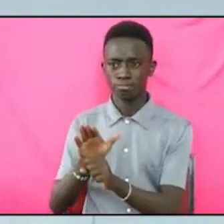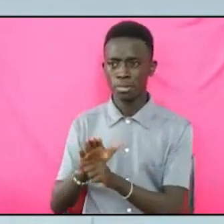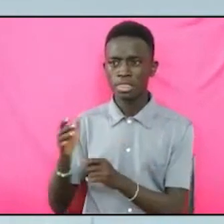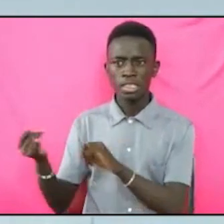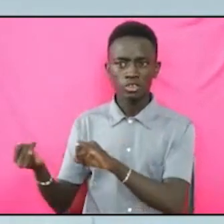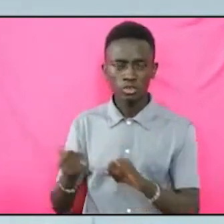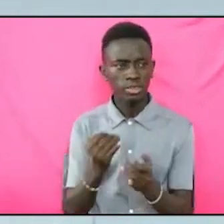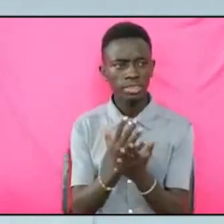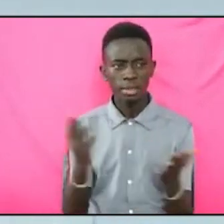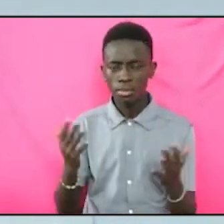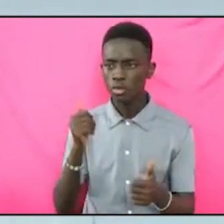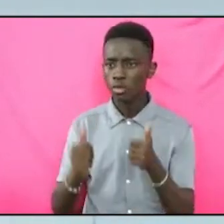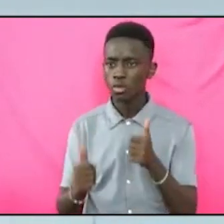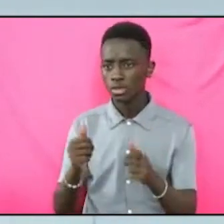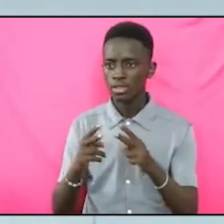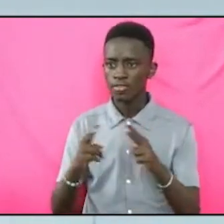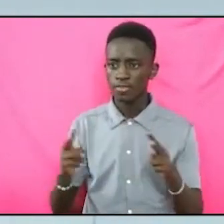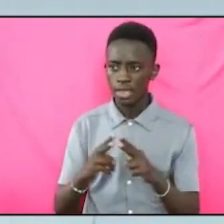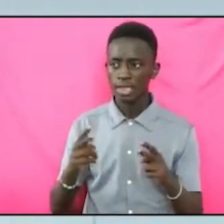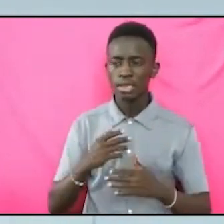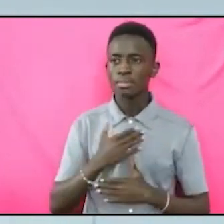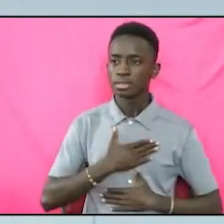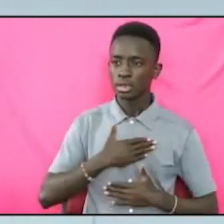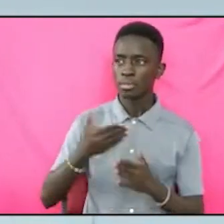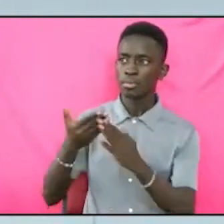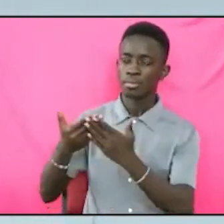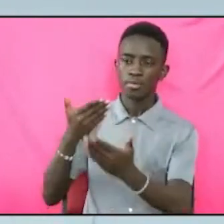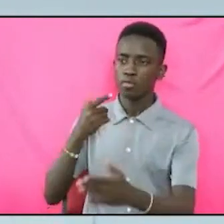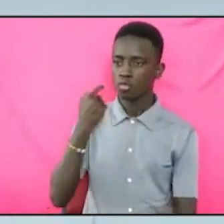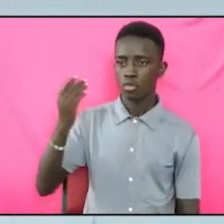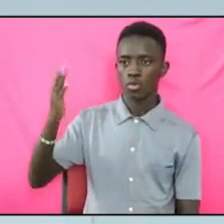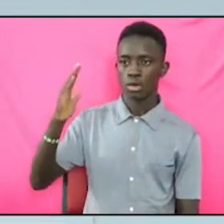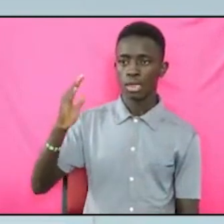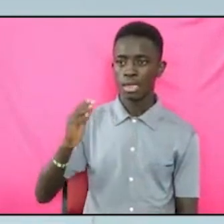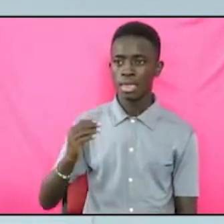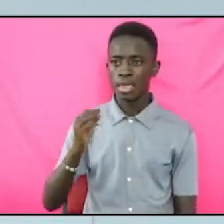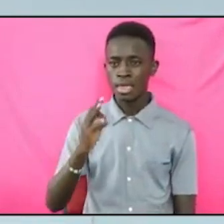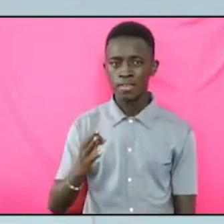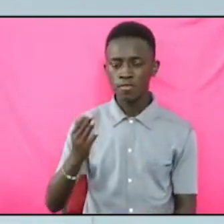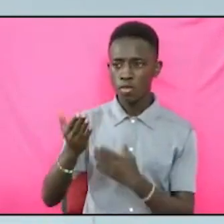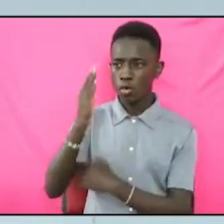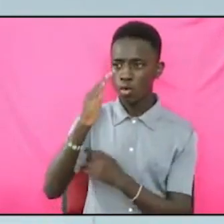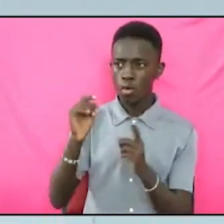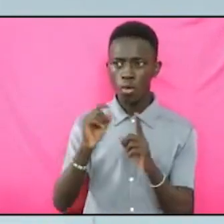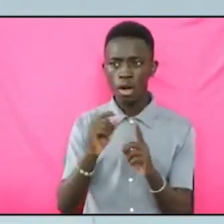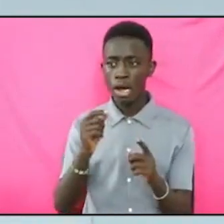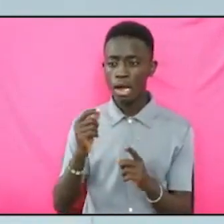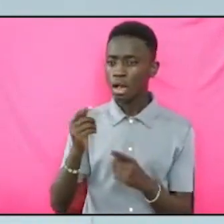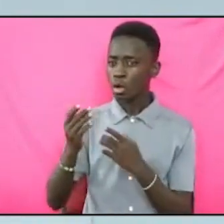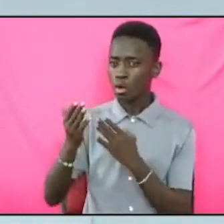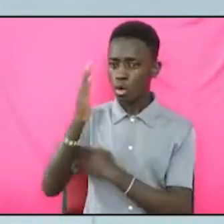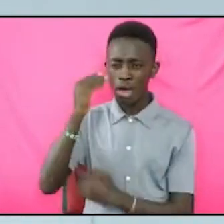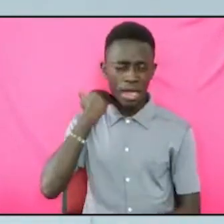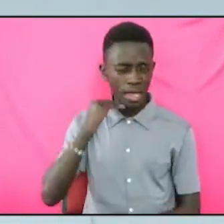that was very unpleasant before God. If there are things that God would not stomach in the Old Testament, is idolatry.